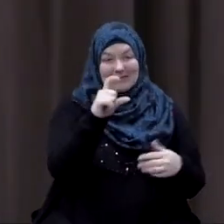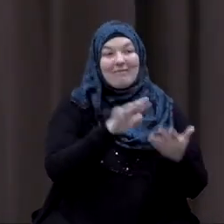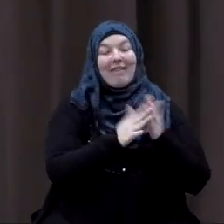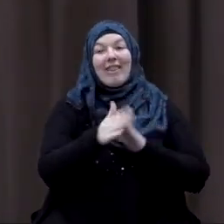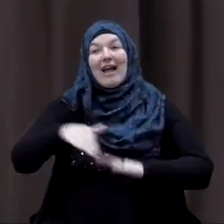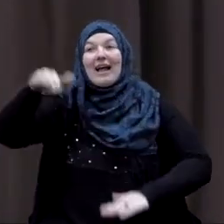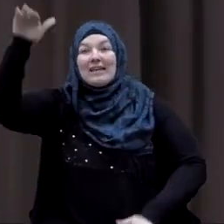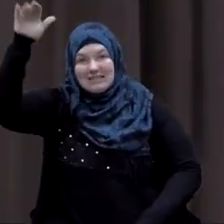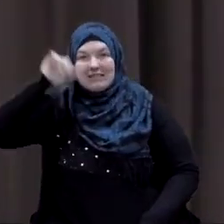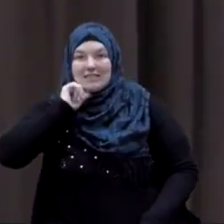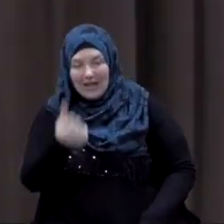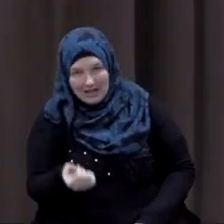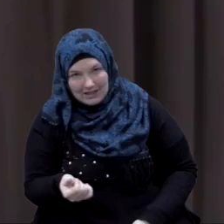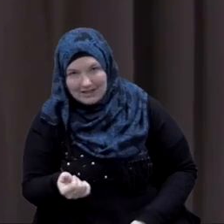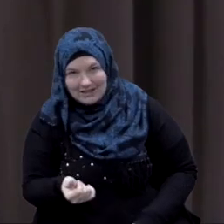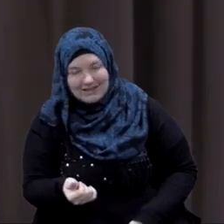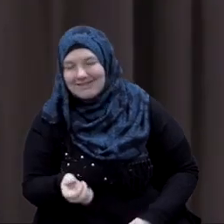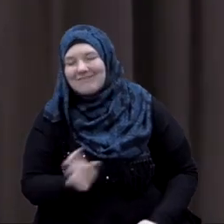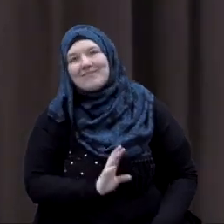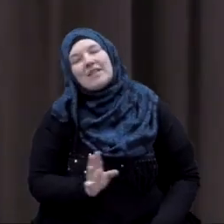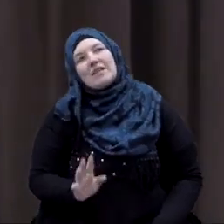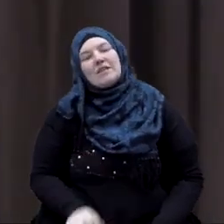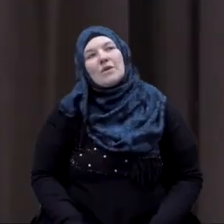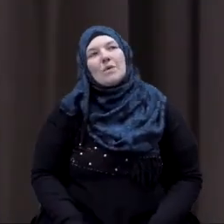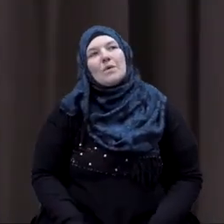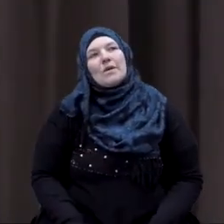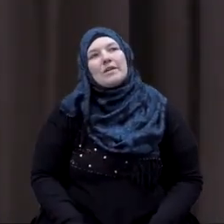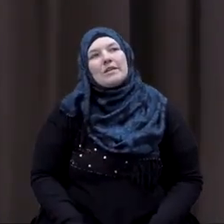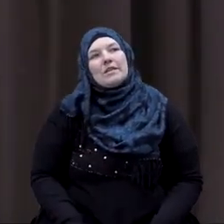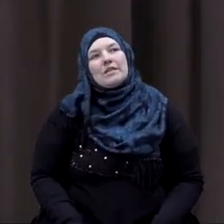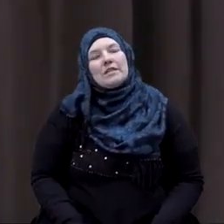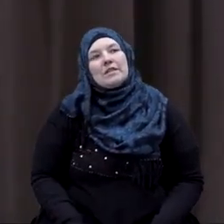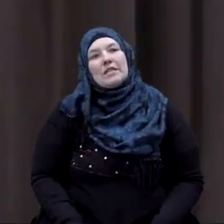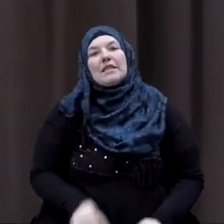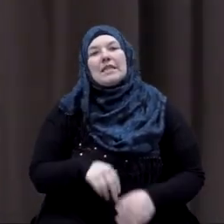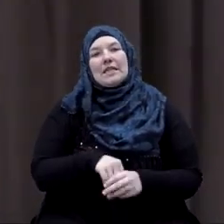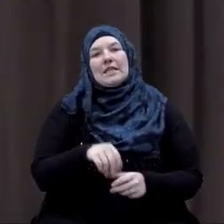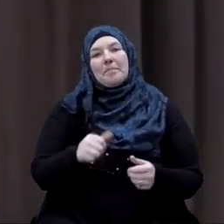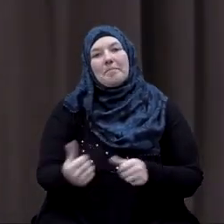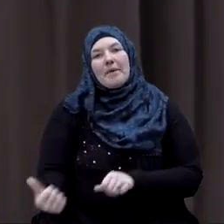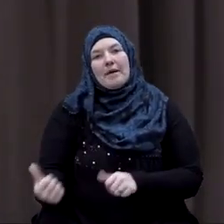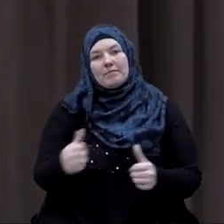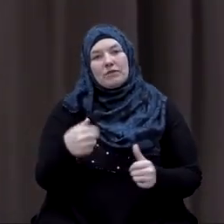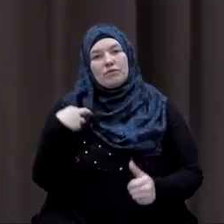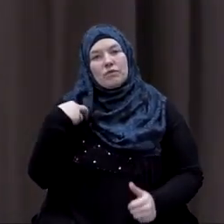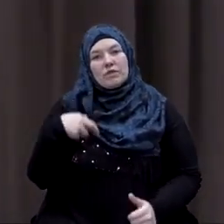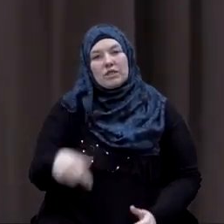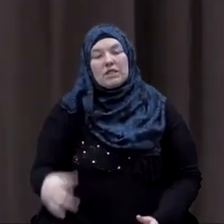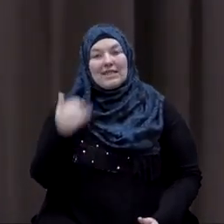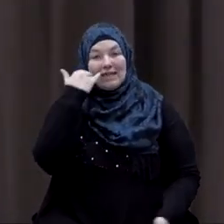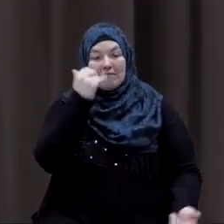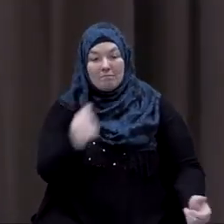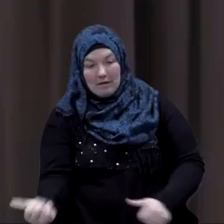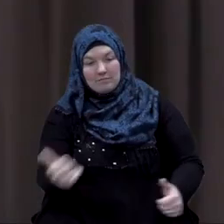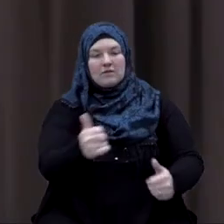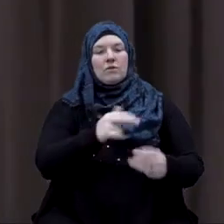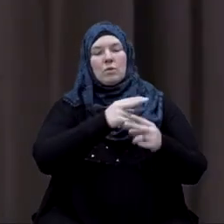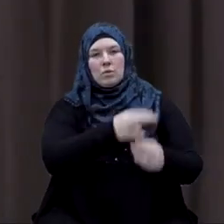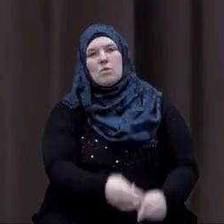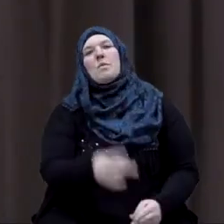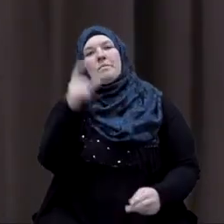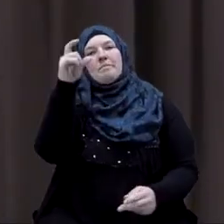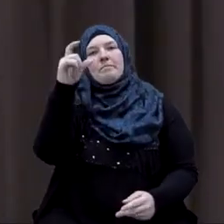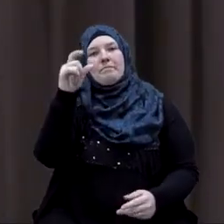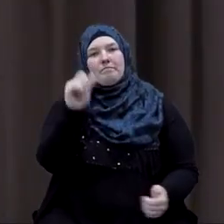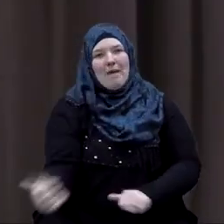need baptizing. You know, in the Baptist religion, if you're baptized, you are a Baptist.